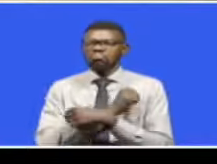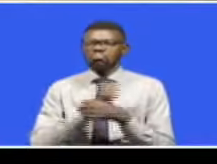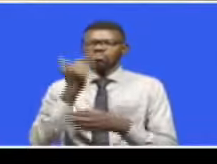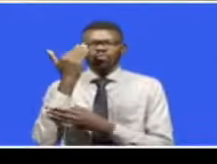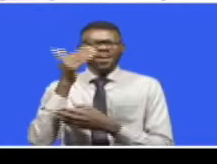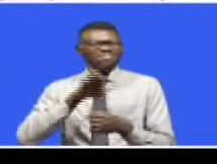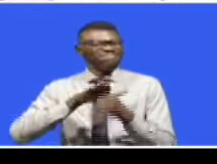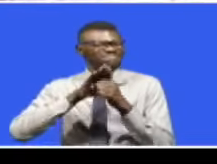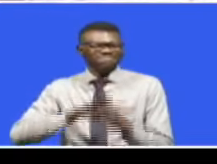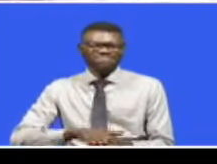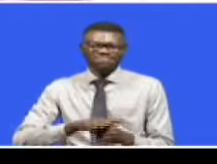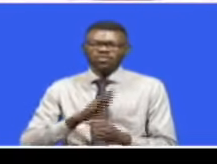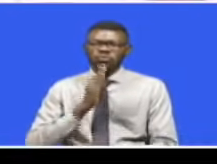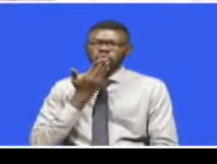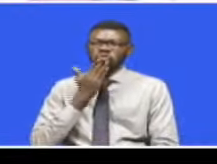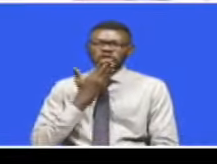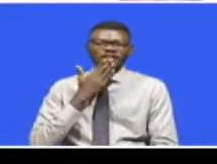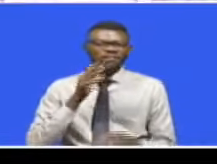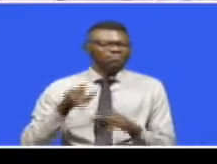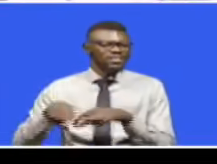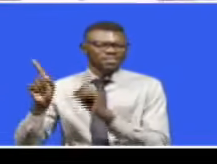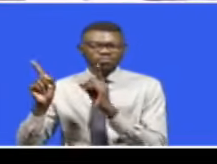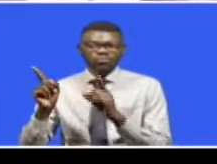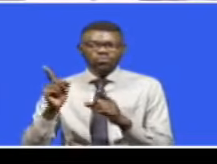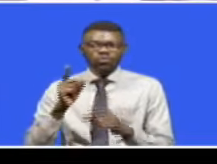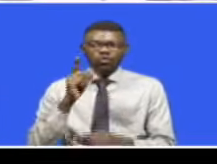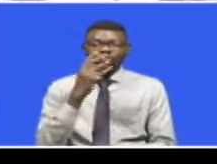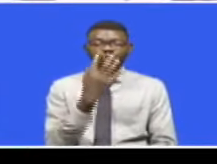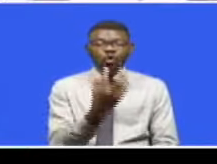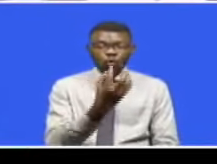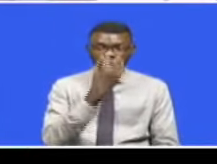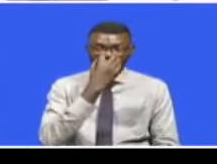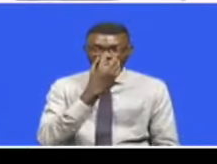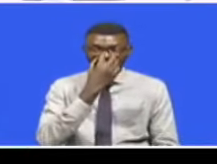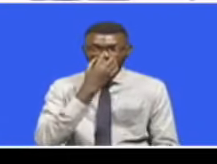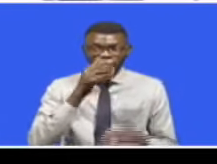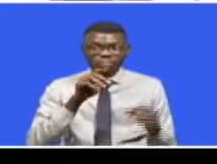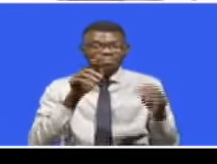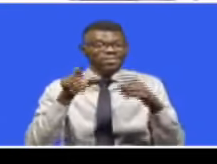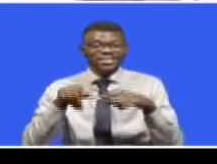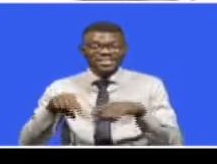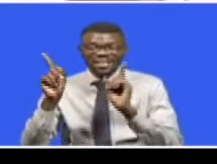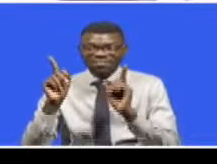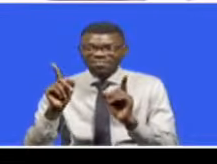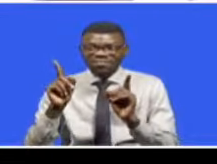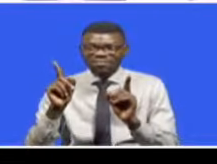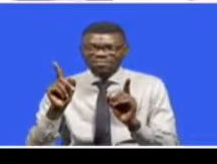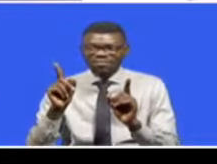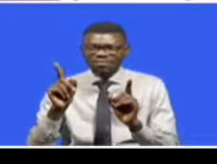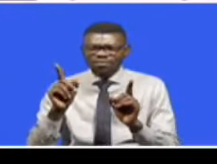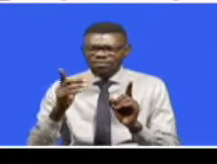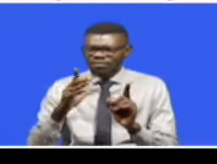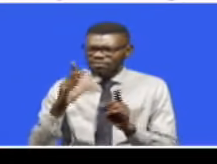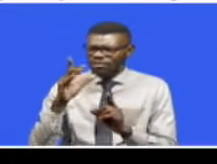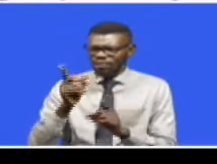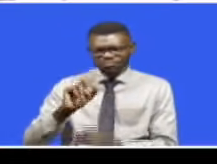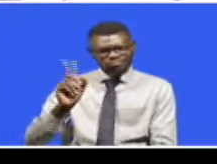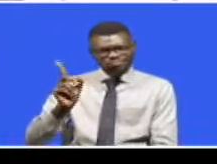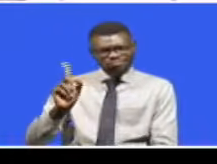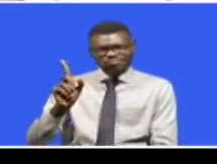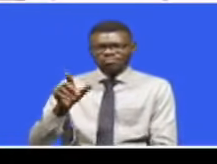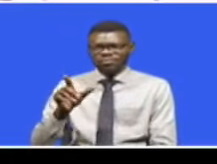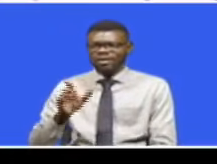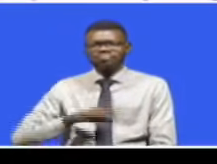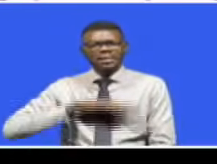Luya community. Ninasema hivyo ya kwamba William Samoei Ruto hata kuwako. Sijasema hivyo. Sitasema